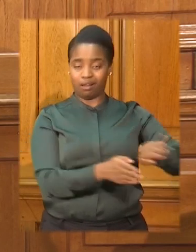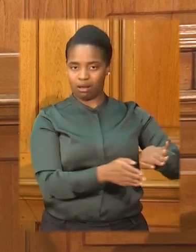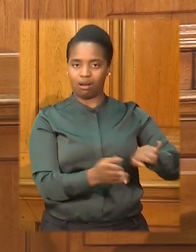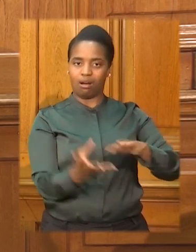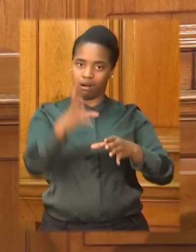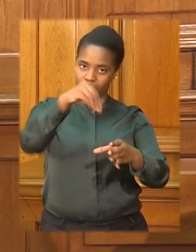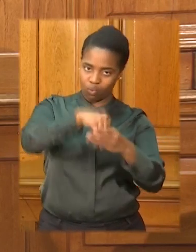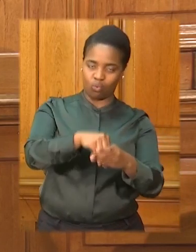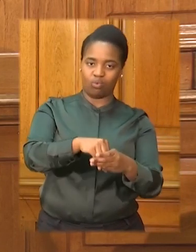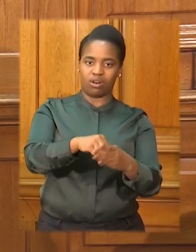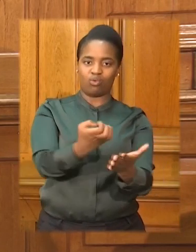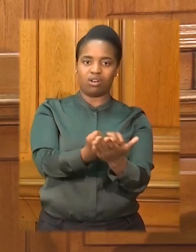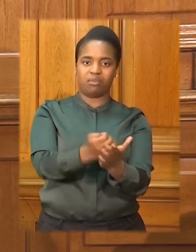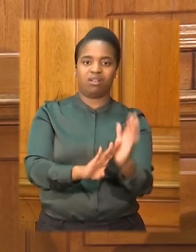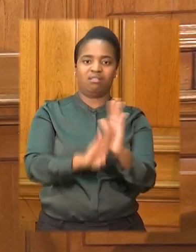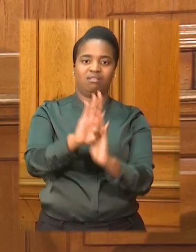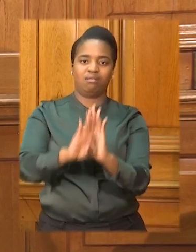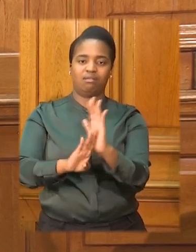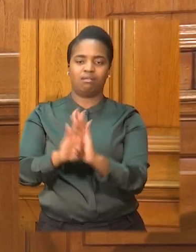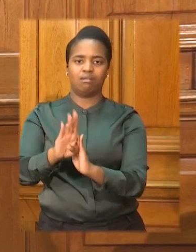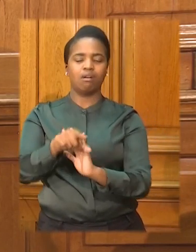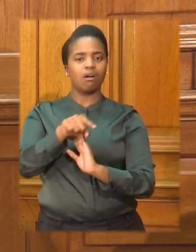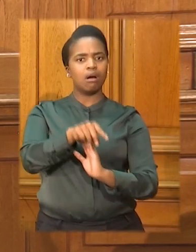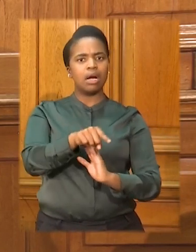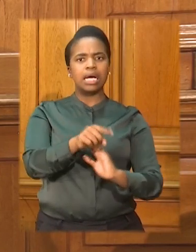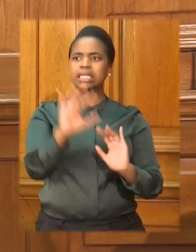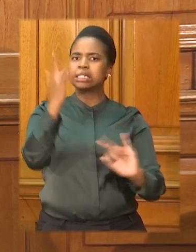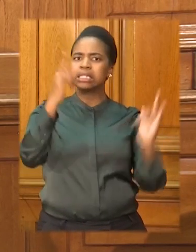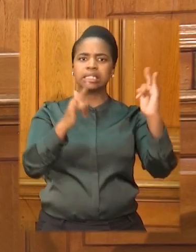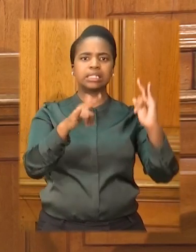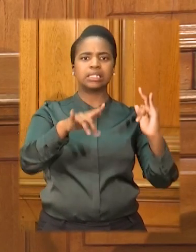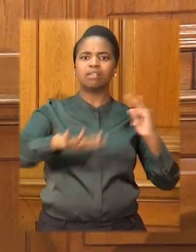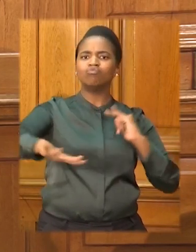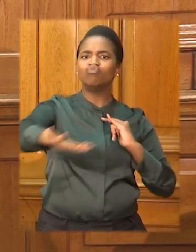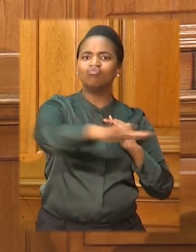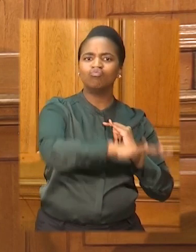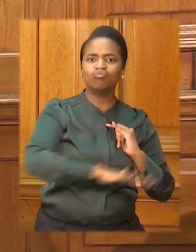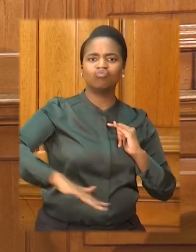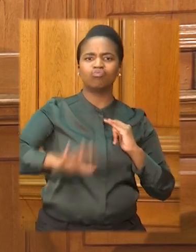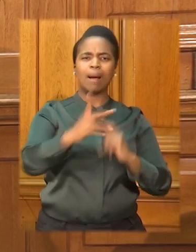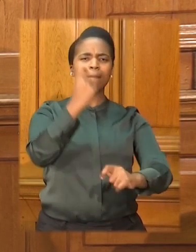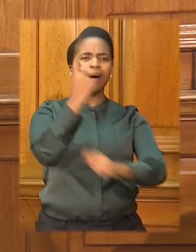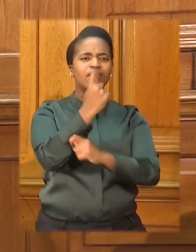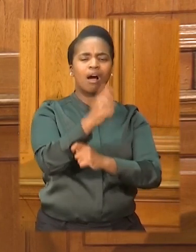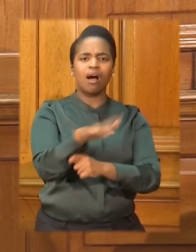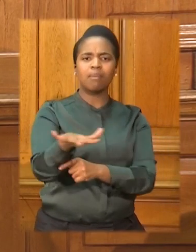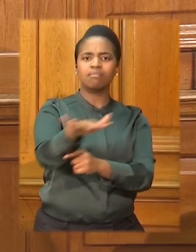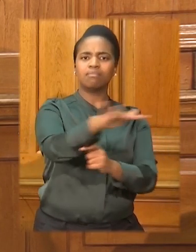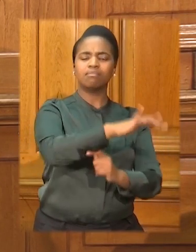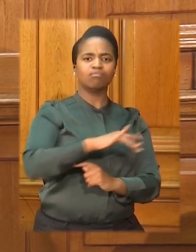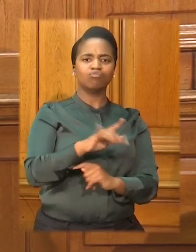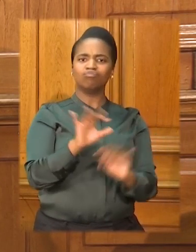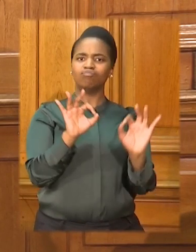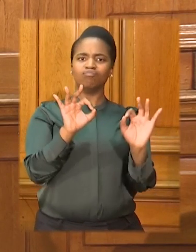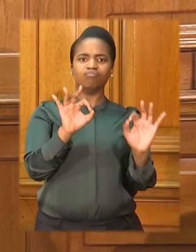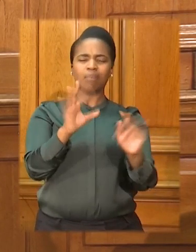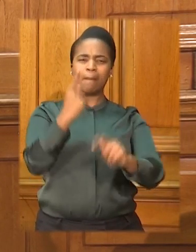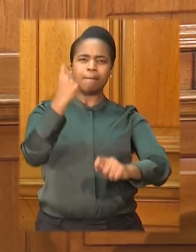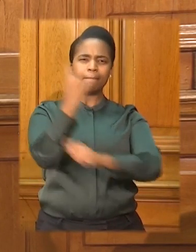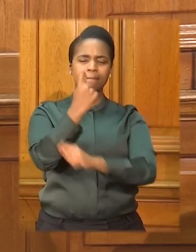disabilities, and that makes our cities, our towns, our villages, and our rural